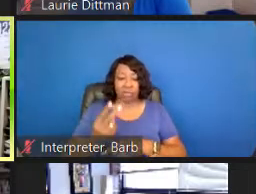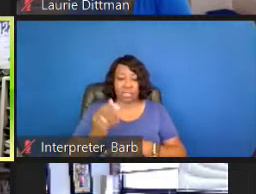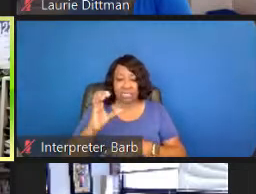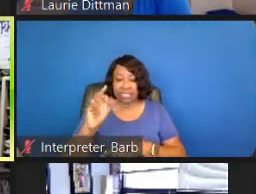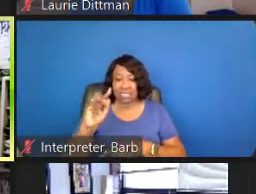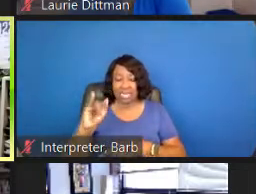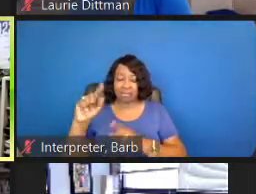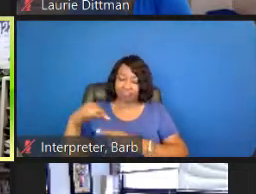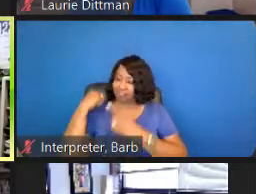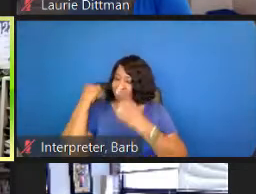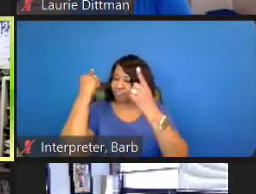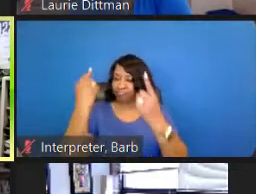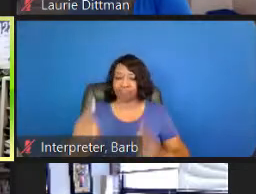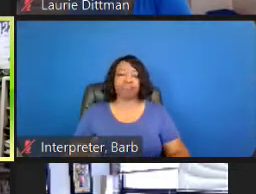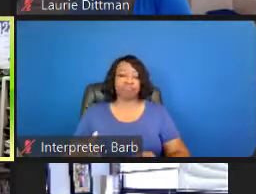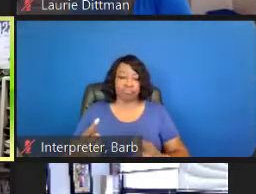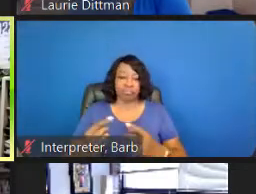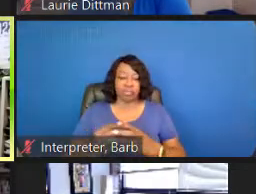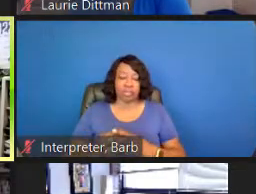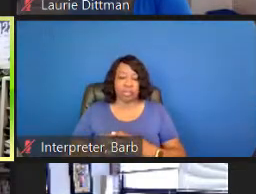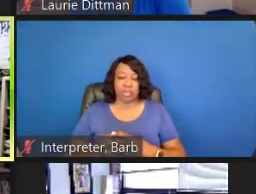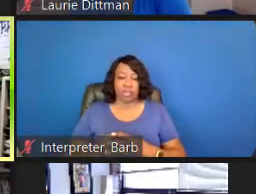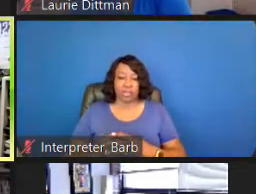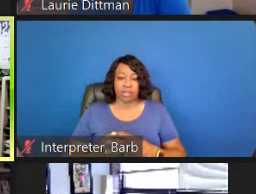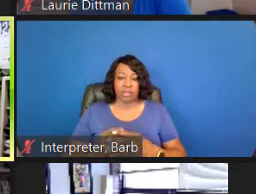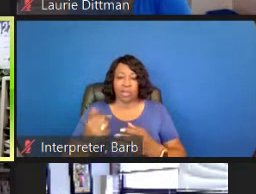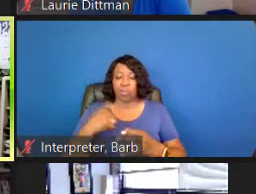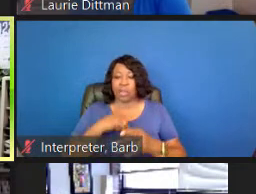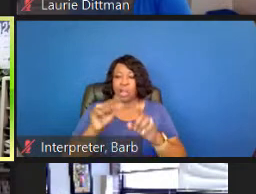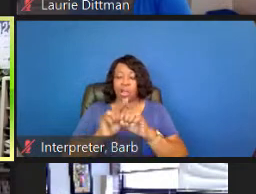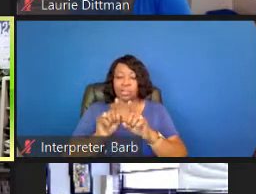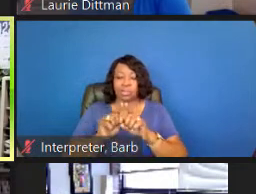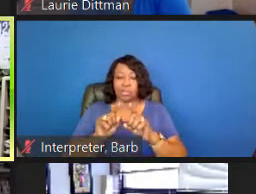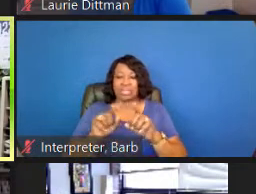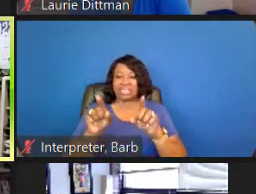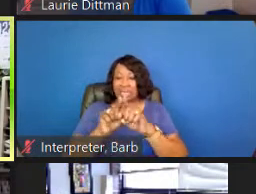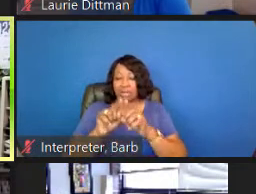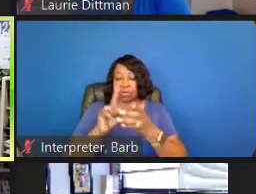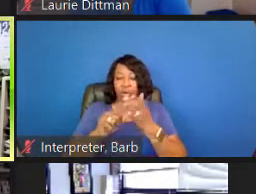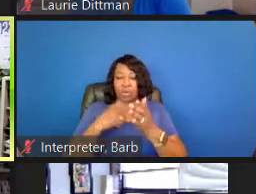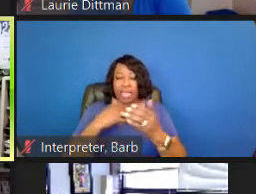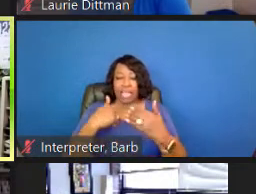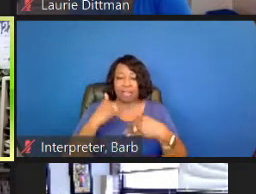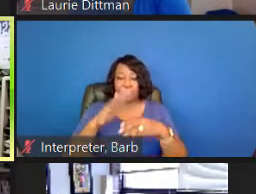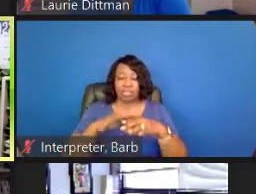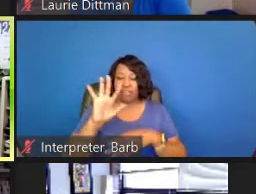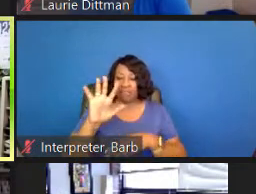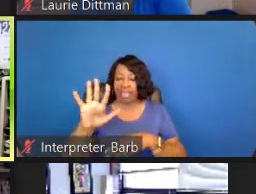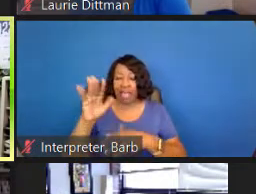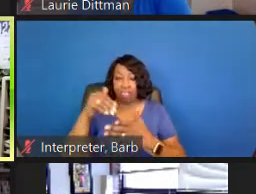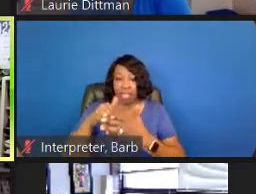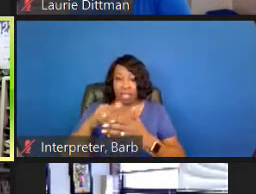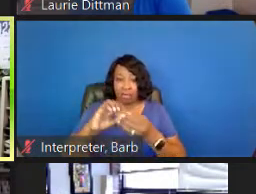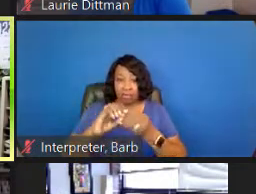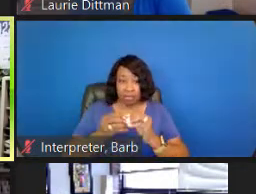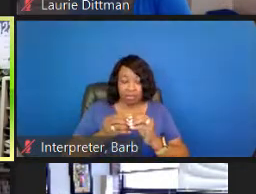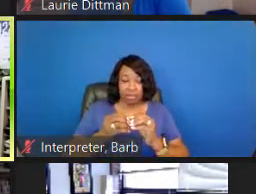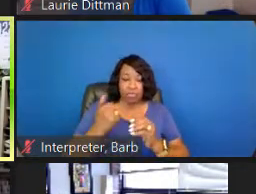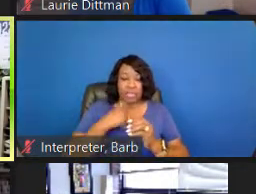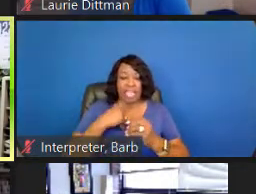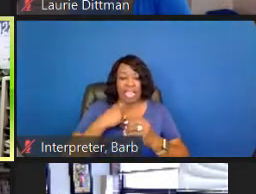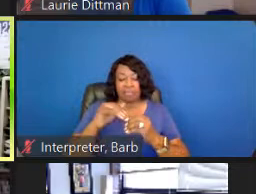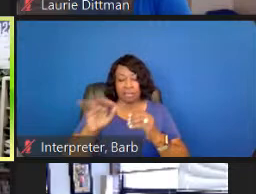had for many years. We also, similar to what we have on the 5000 series, we have a visual message